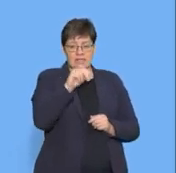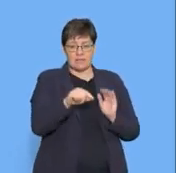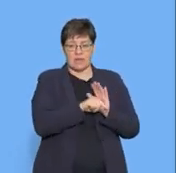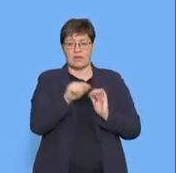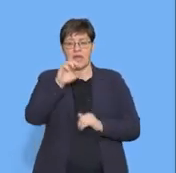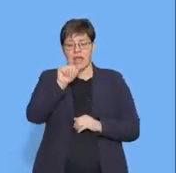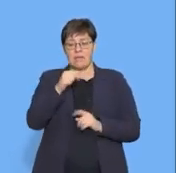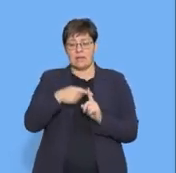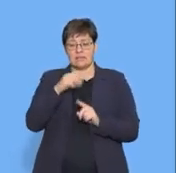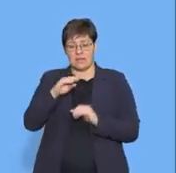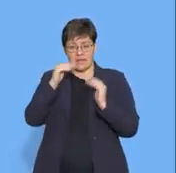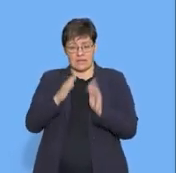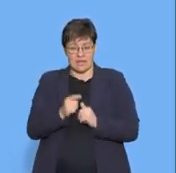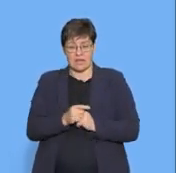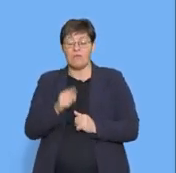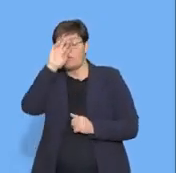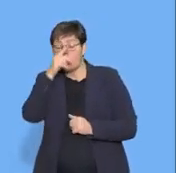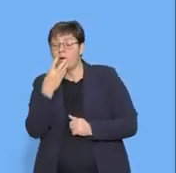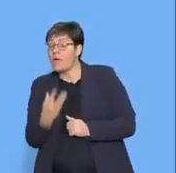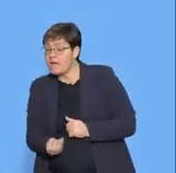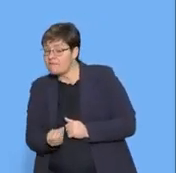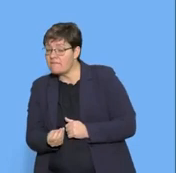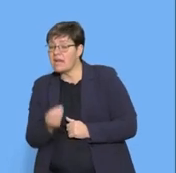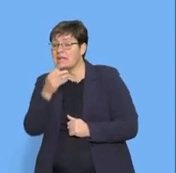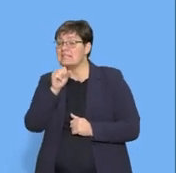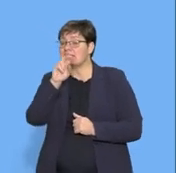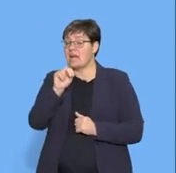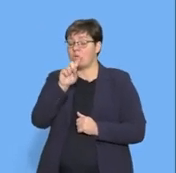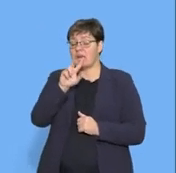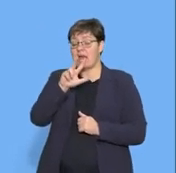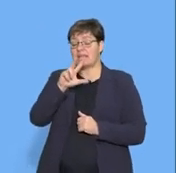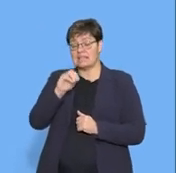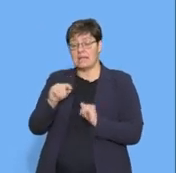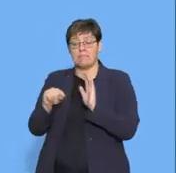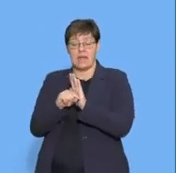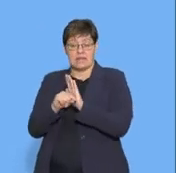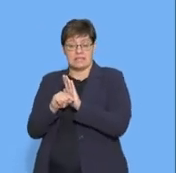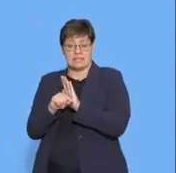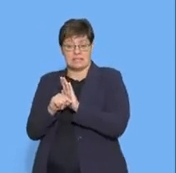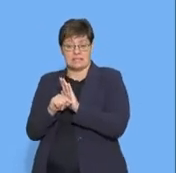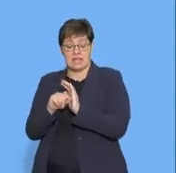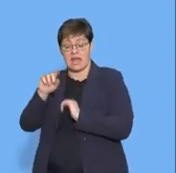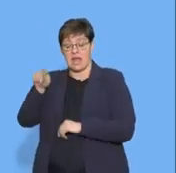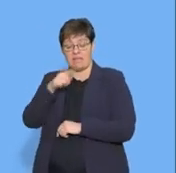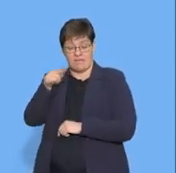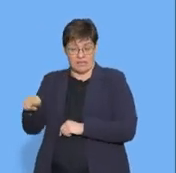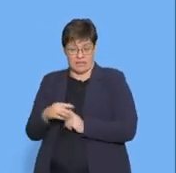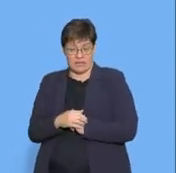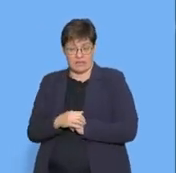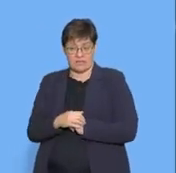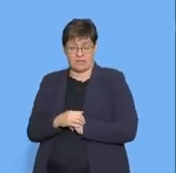Sine of 180 minus reminds you of second quadrant. And remember that we have, if we know that sine of 180